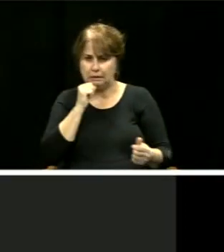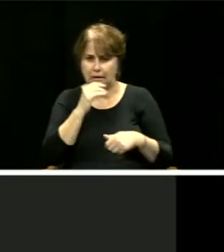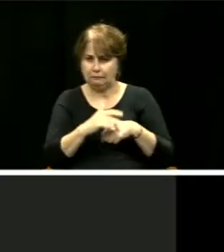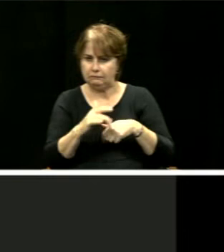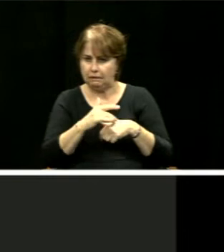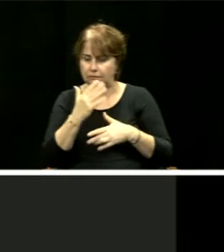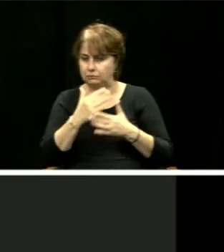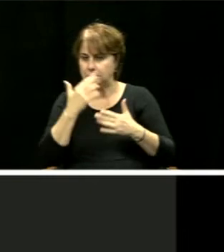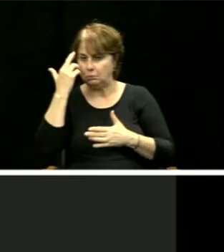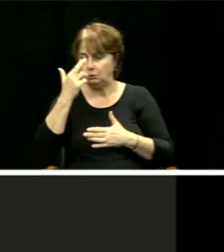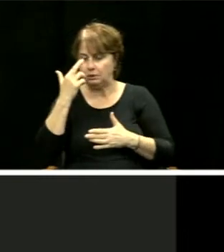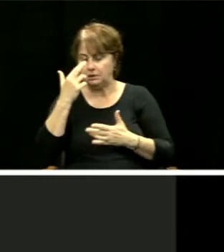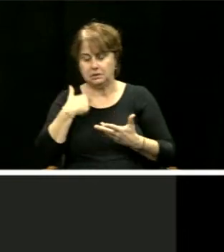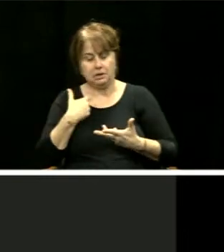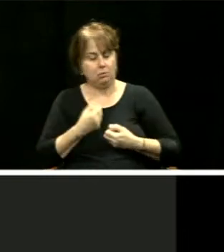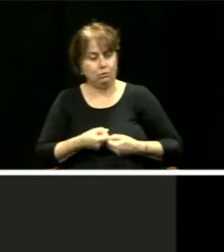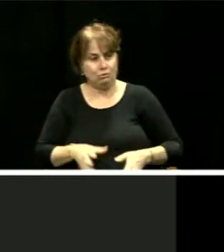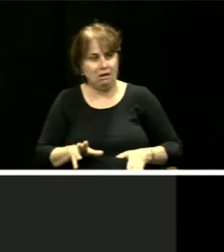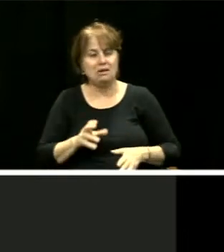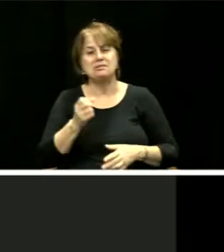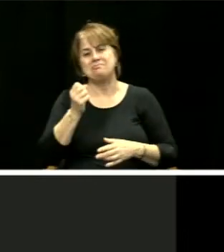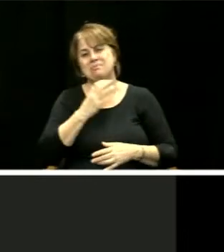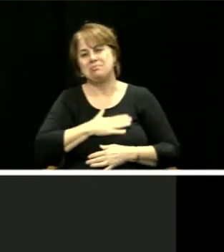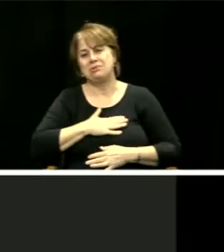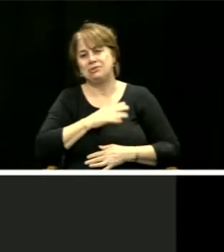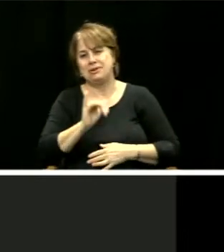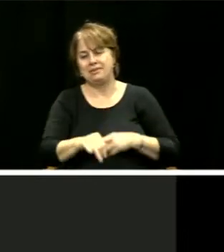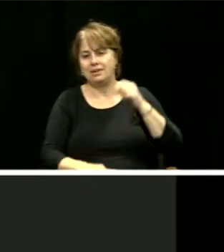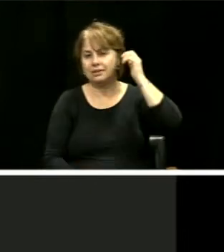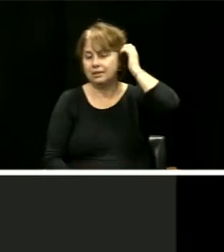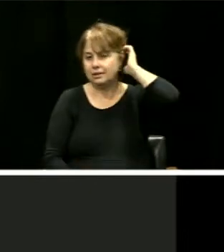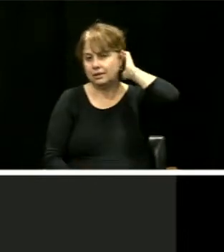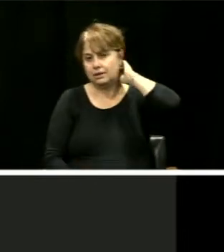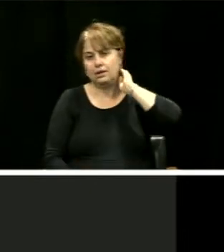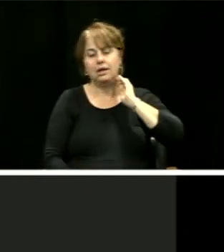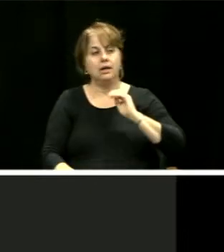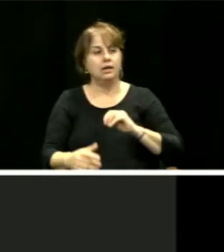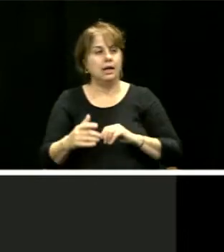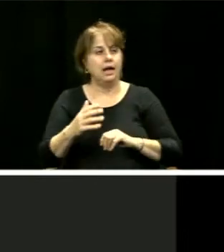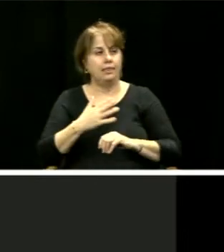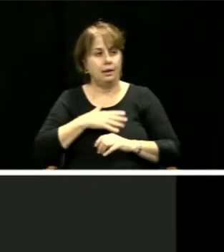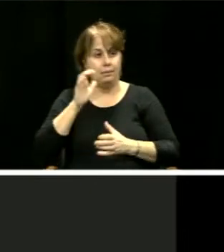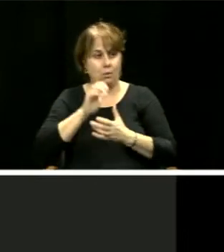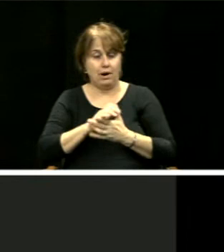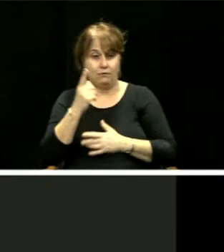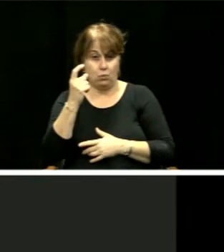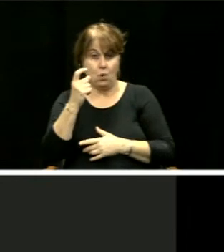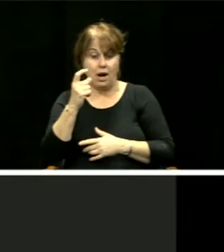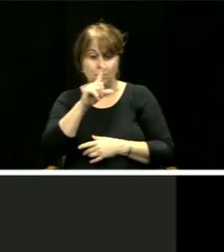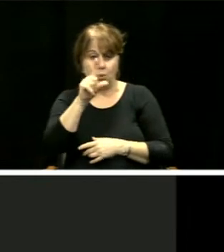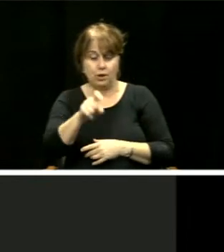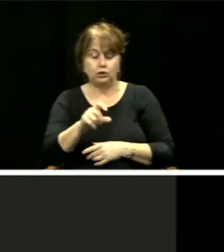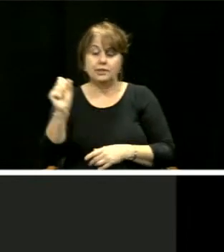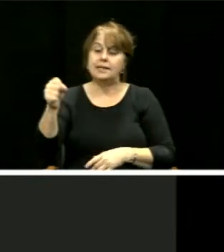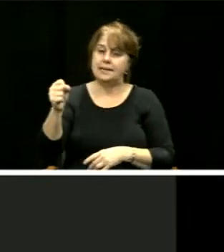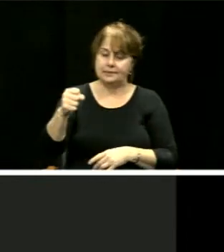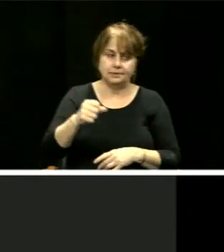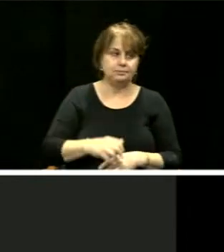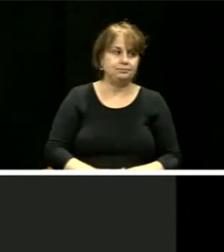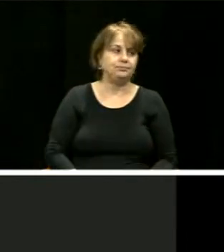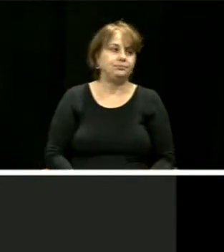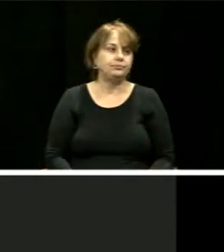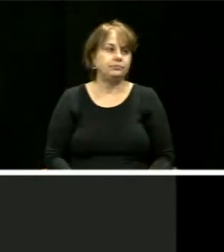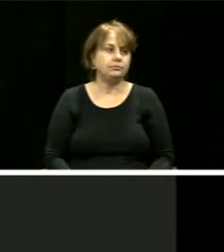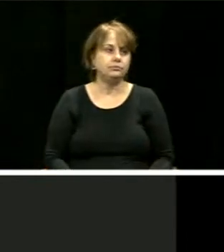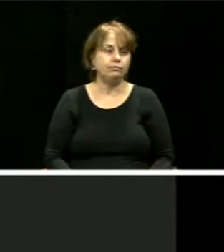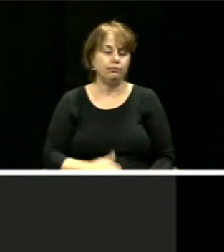some reason. I got a little lost there, so I appreciate that. Sure. Then my wife had one follow-up there. One follow-up, just